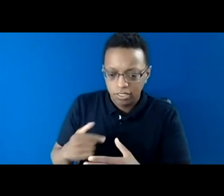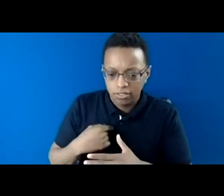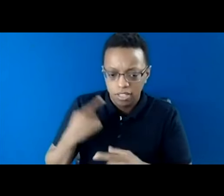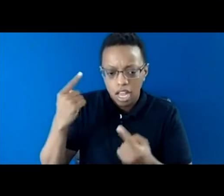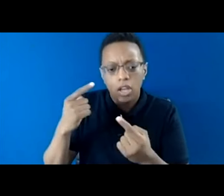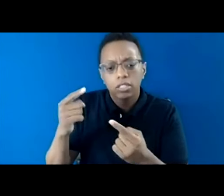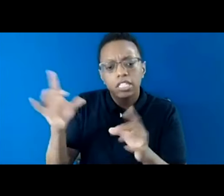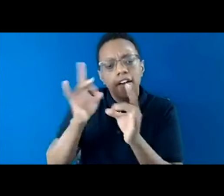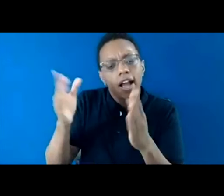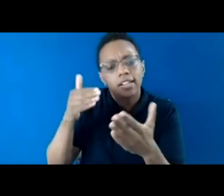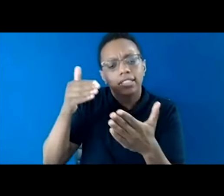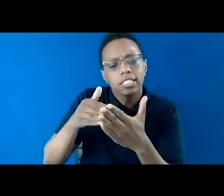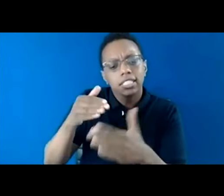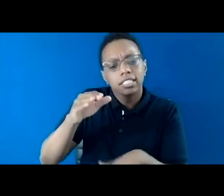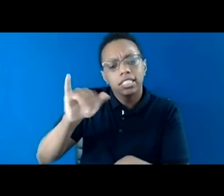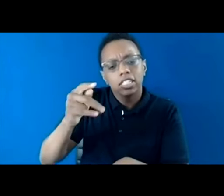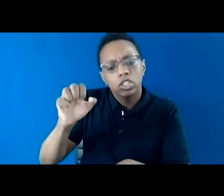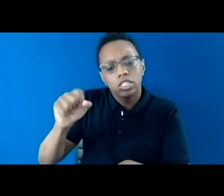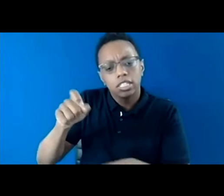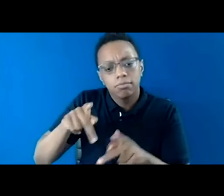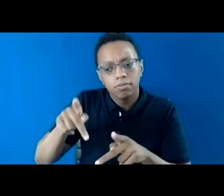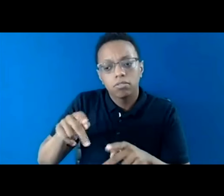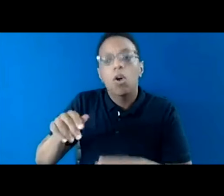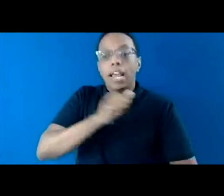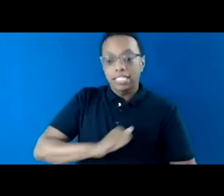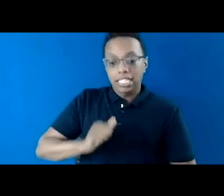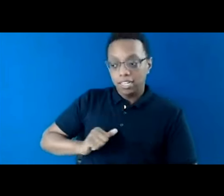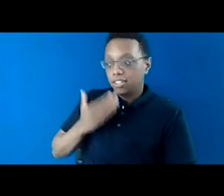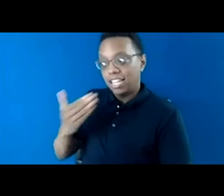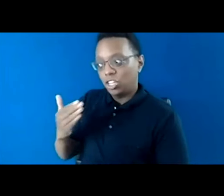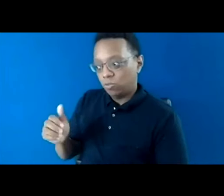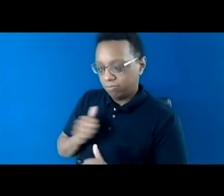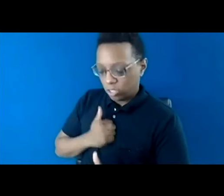violence against intersex people in Atlanta. I'm getting a correction here. He's in Atlanta. Thank you.